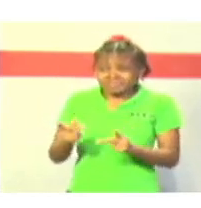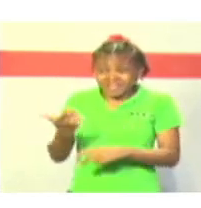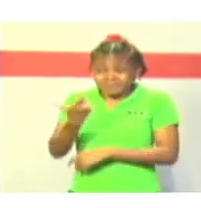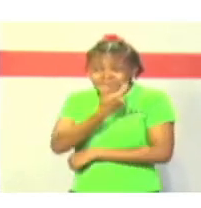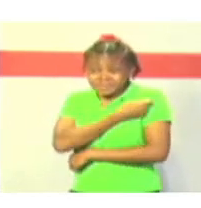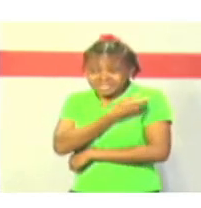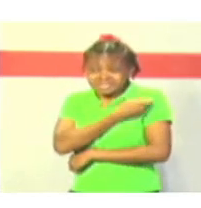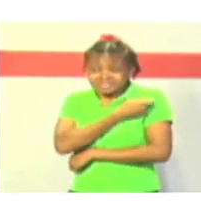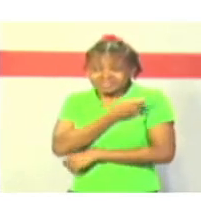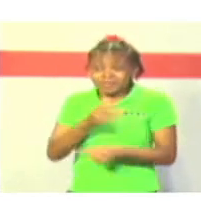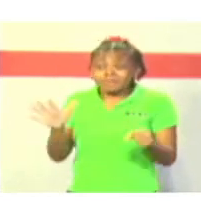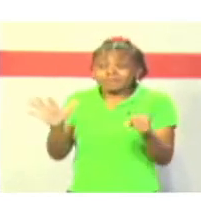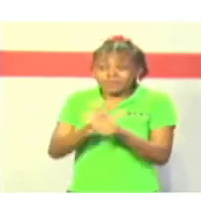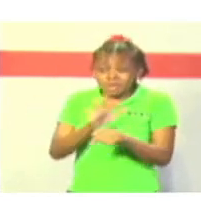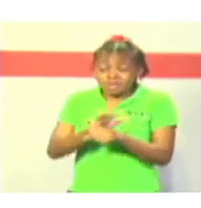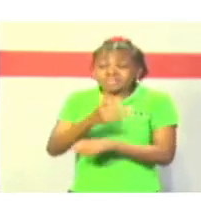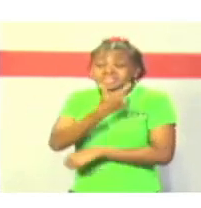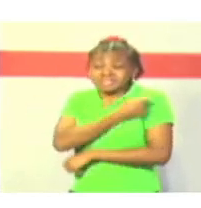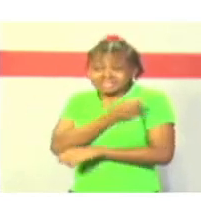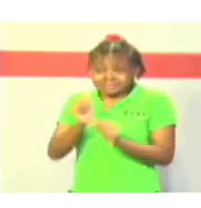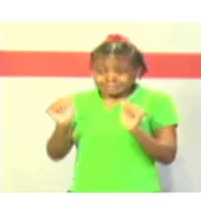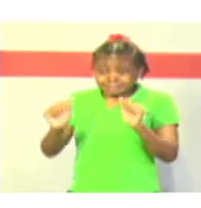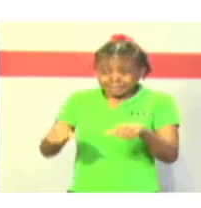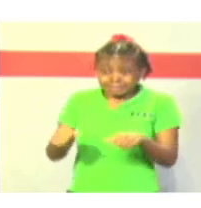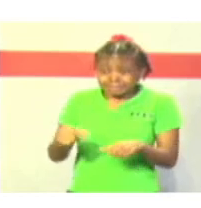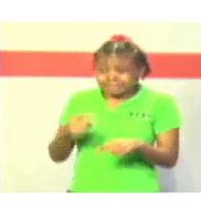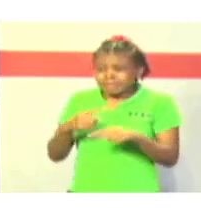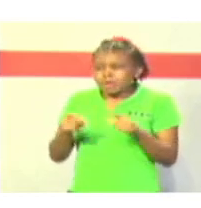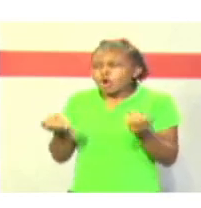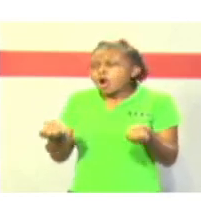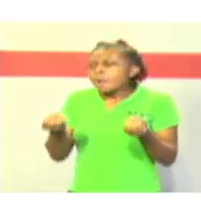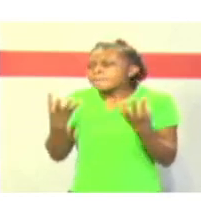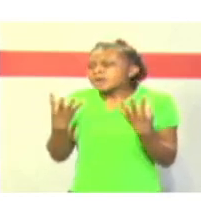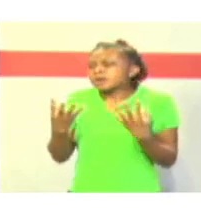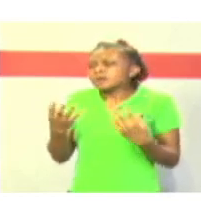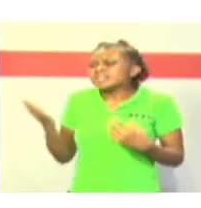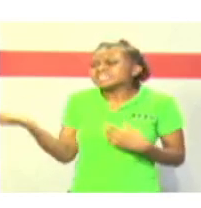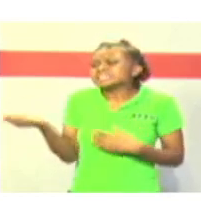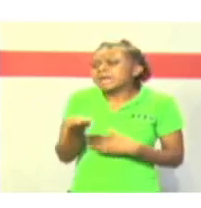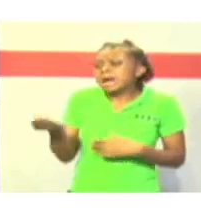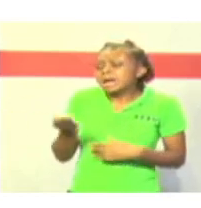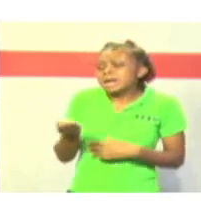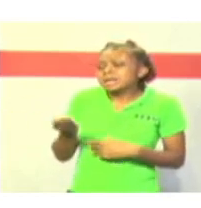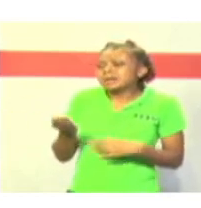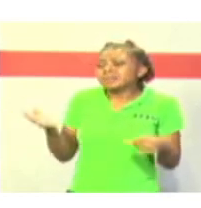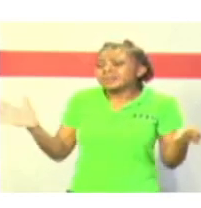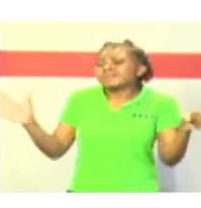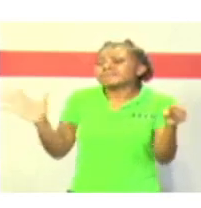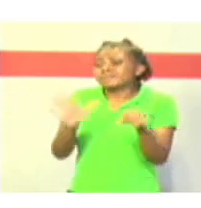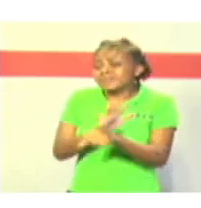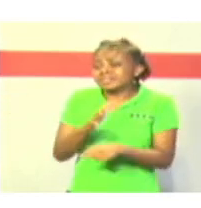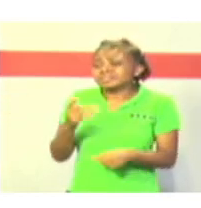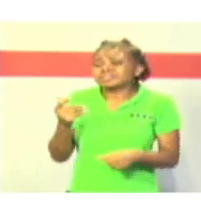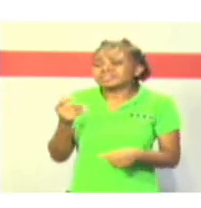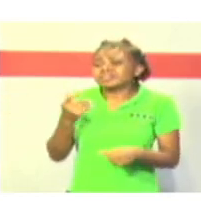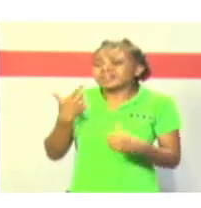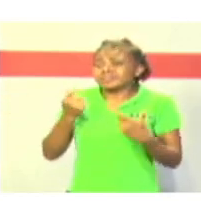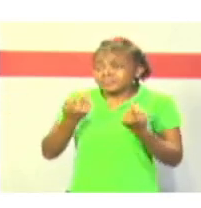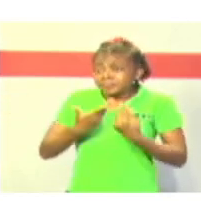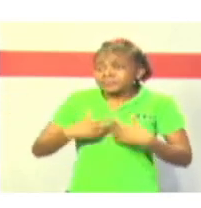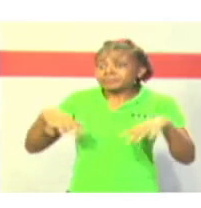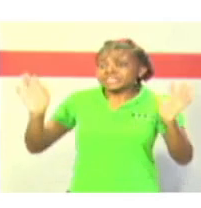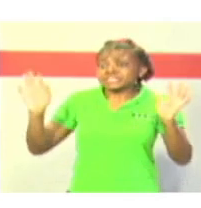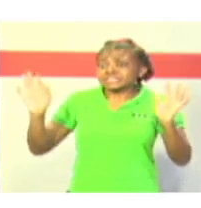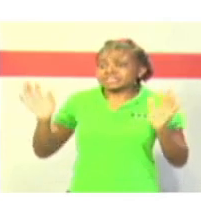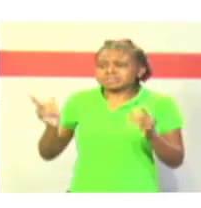fully vaccinated, and how many deaths we've had among the fully vaccinated relating to the Delta variant